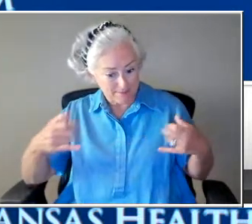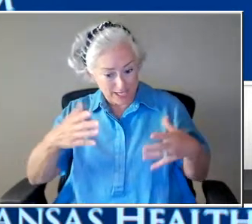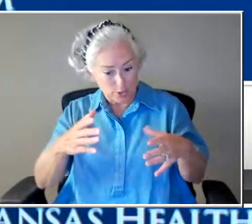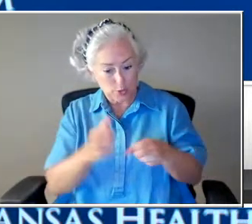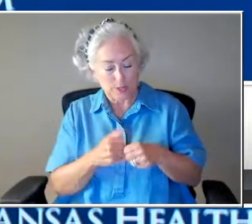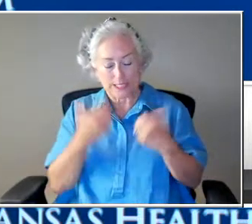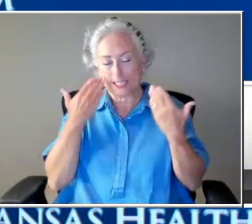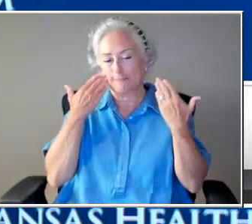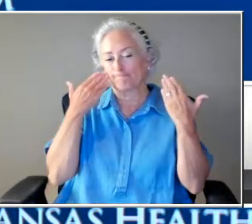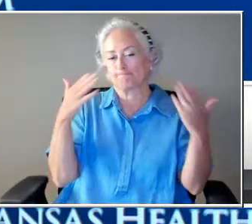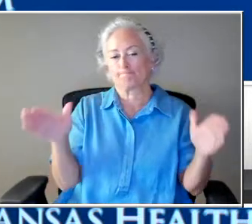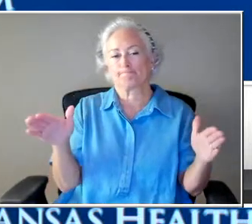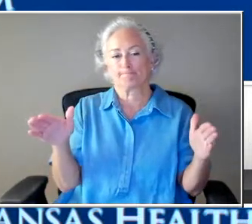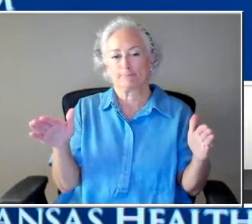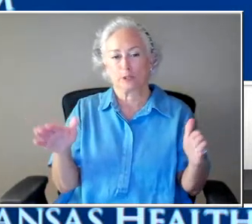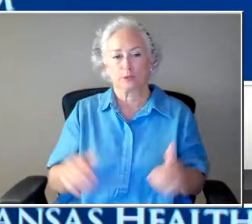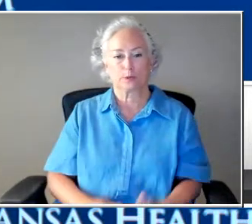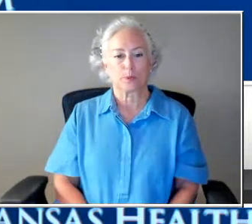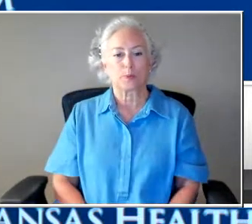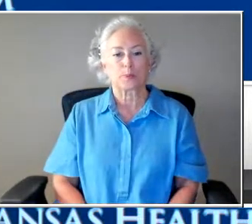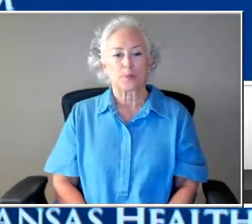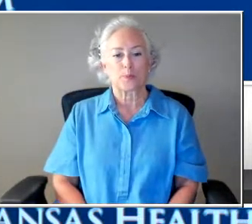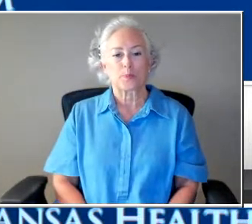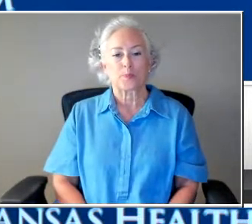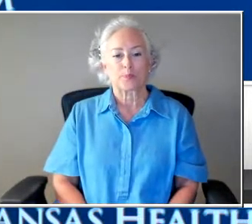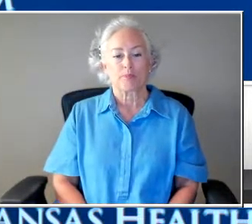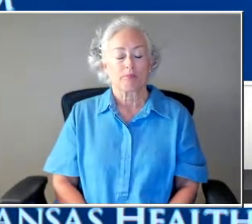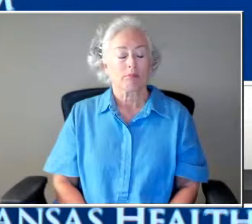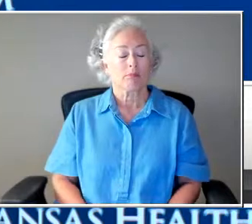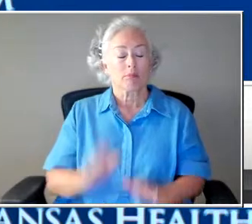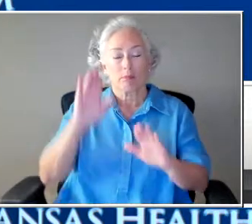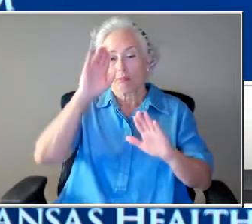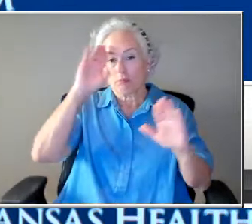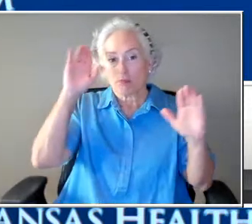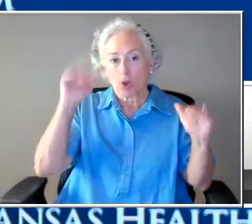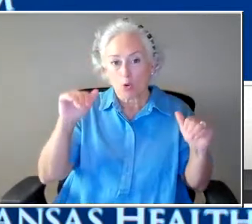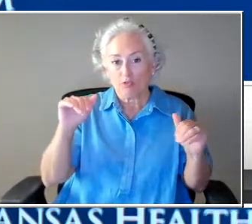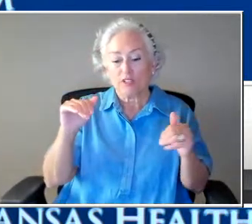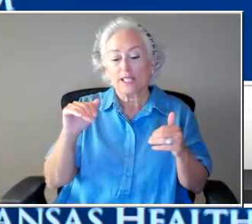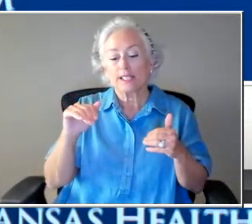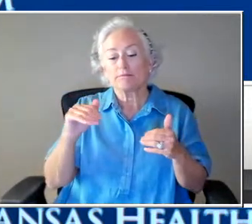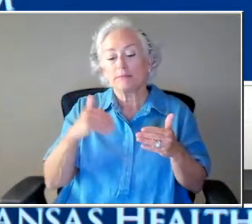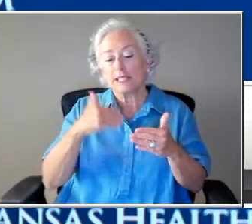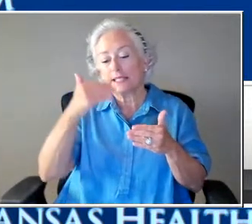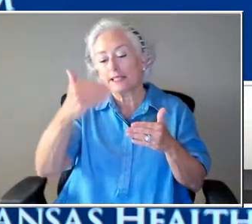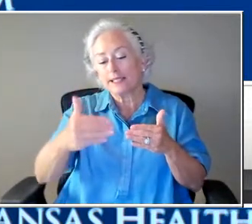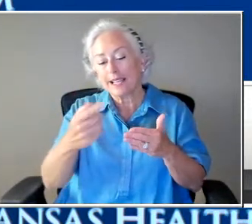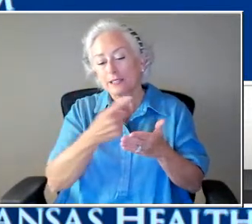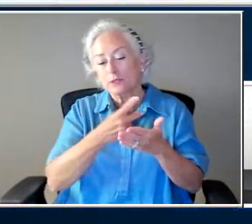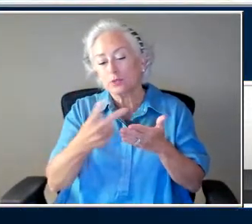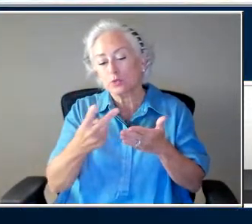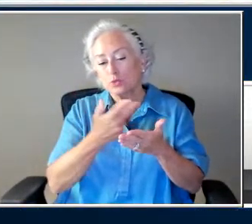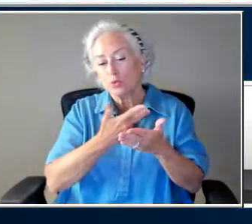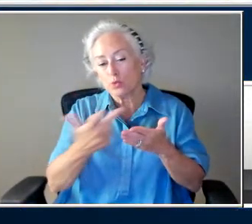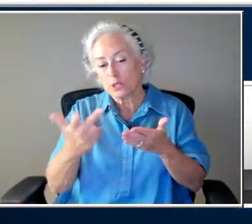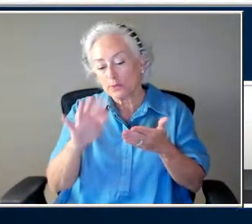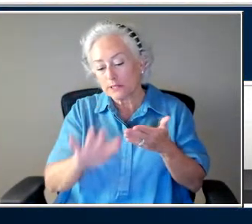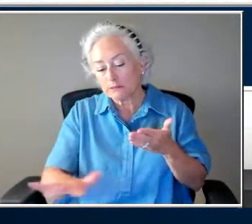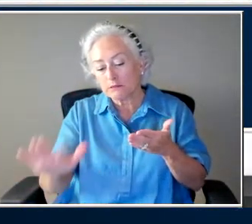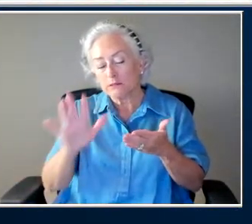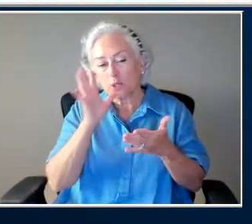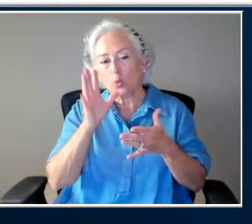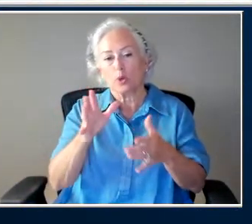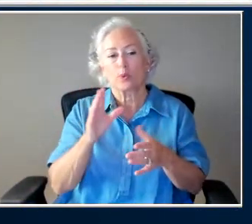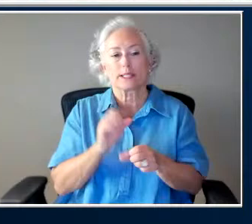available here at the health system. We are hoping in the next couple of weeks, so we will keep you updated on that. We have a question that came in